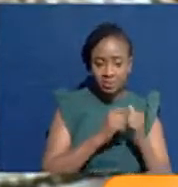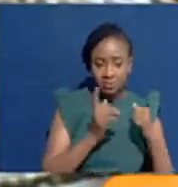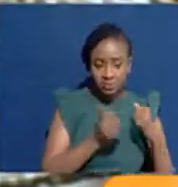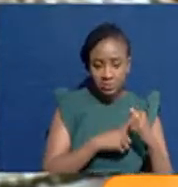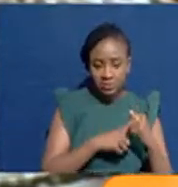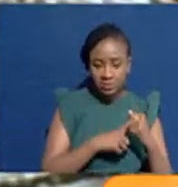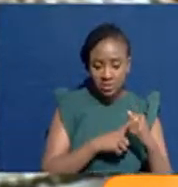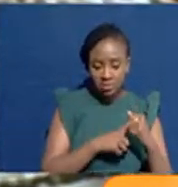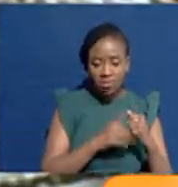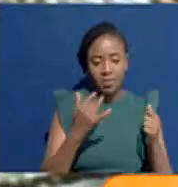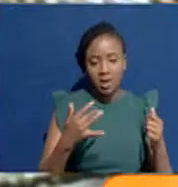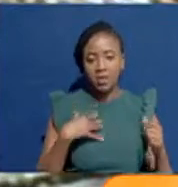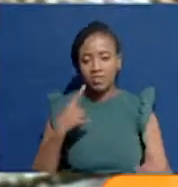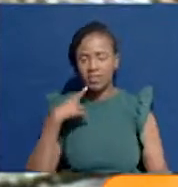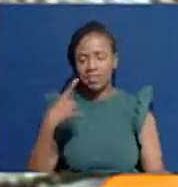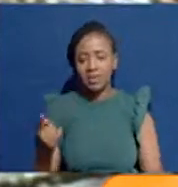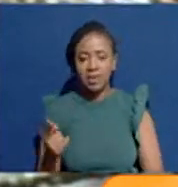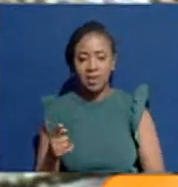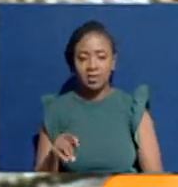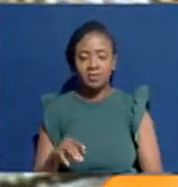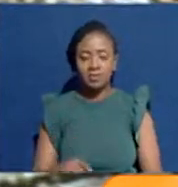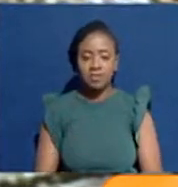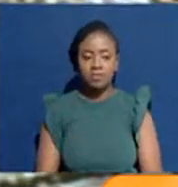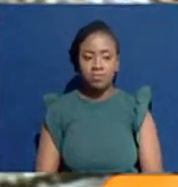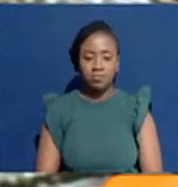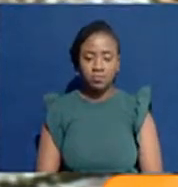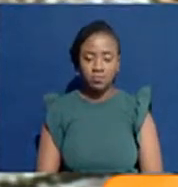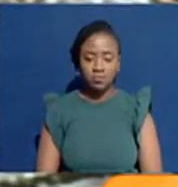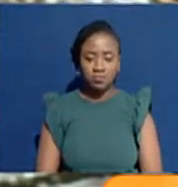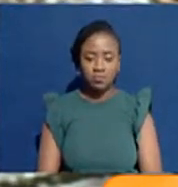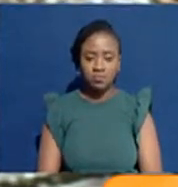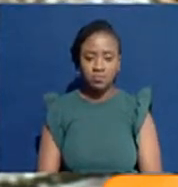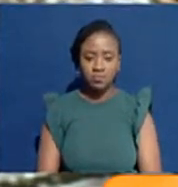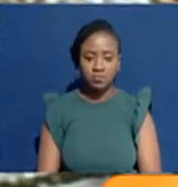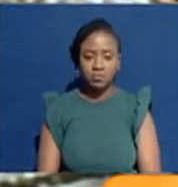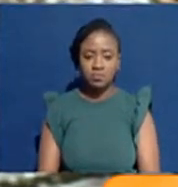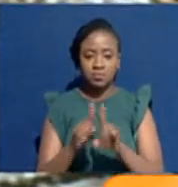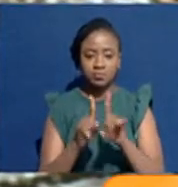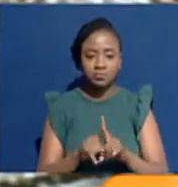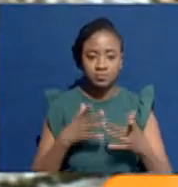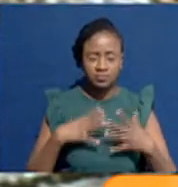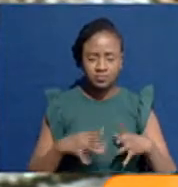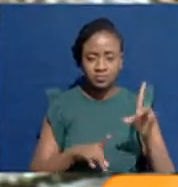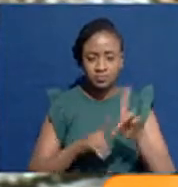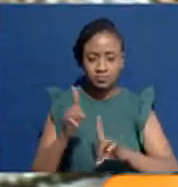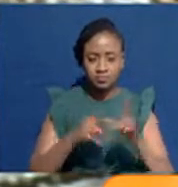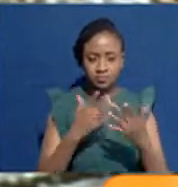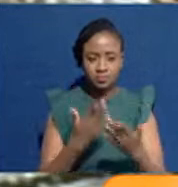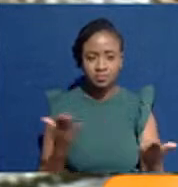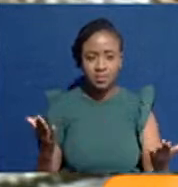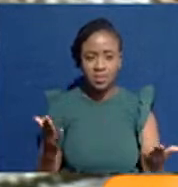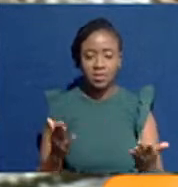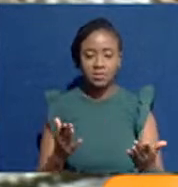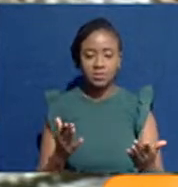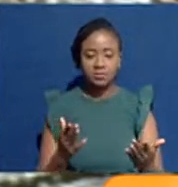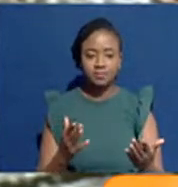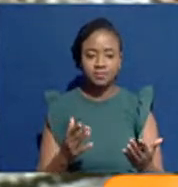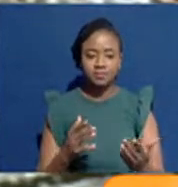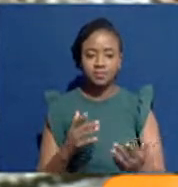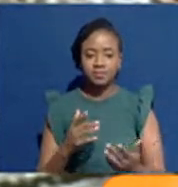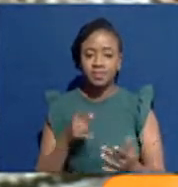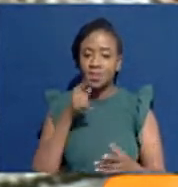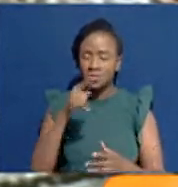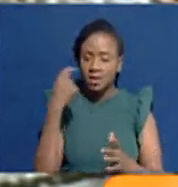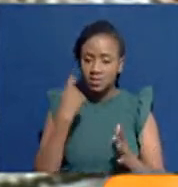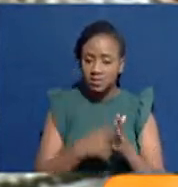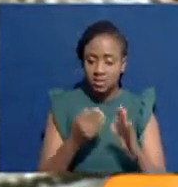seat. Then when it comes to tonnage, when the ones that do transportation of goods, and that is trucks and pickups, they are charging